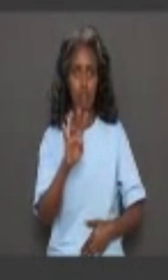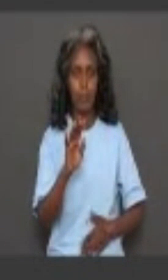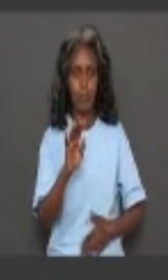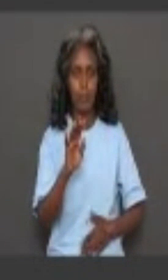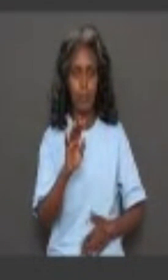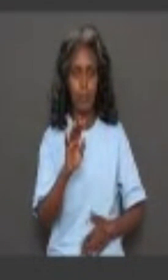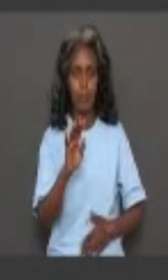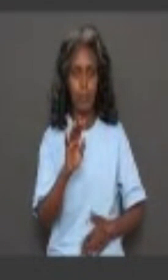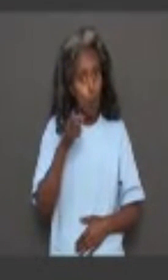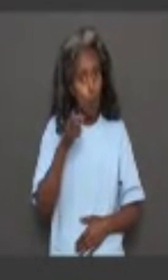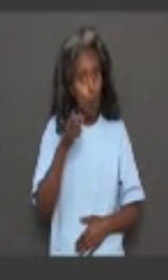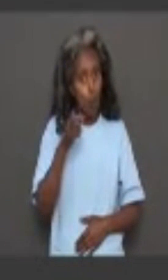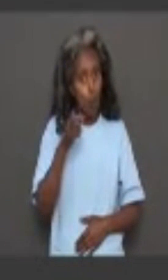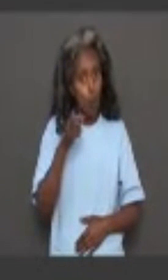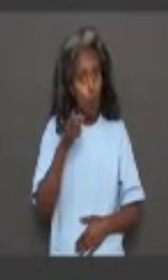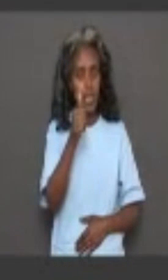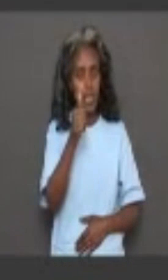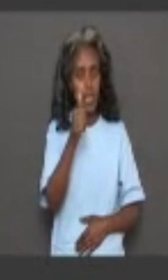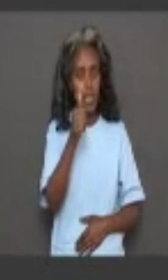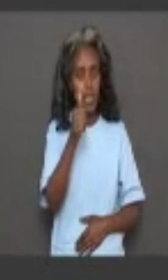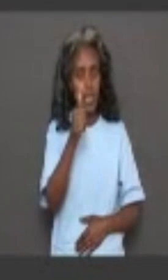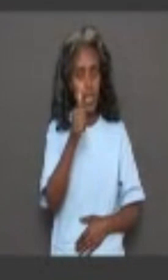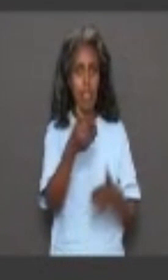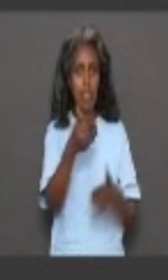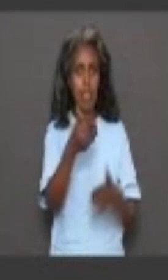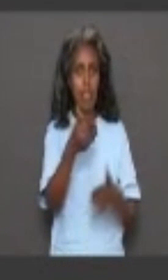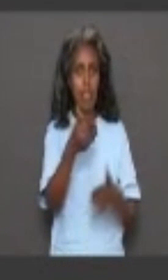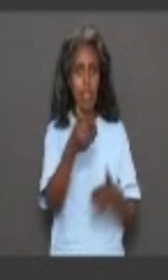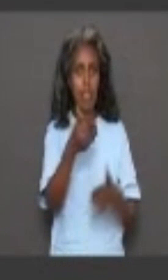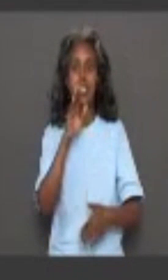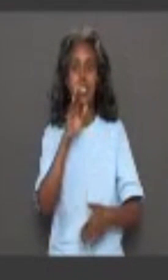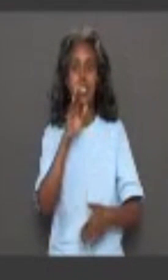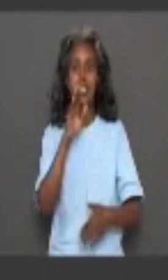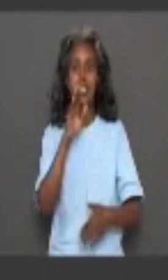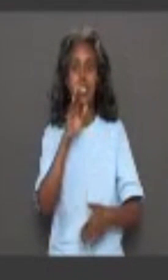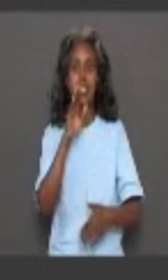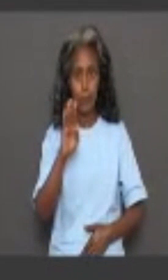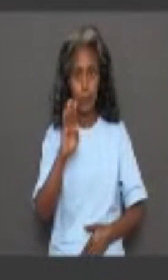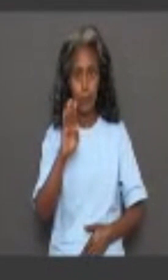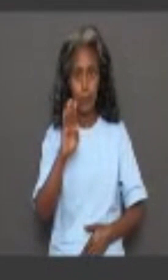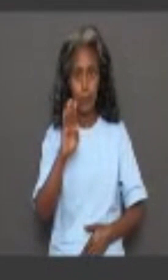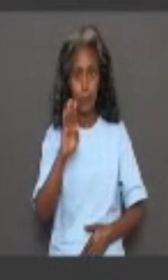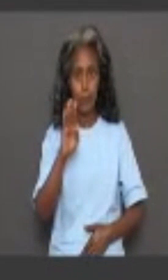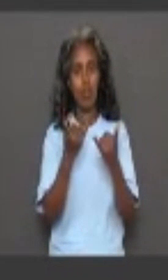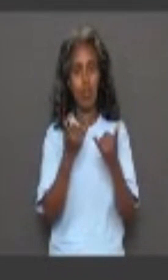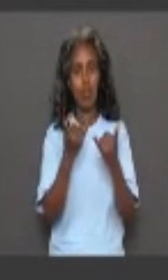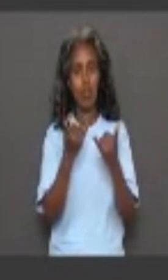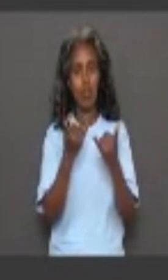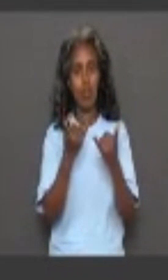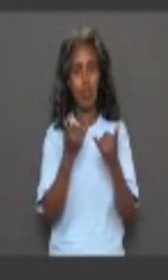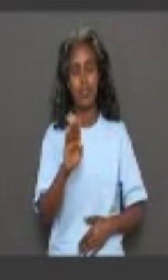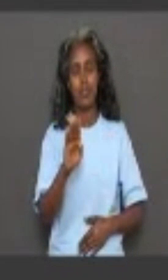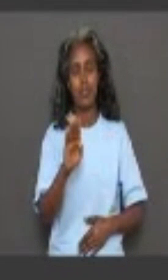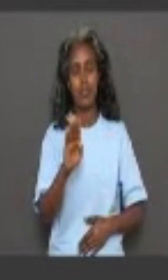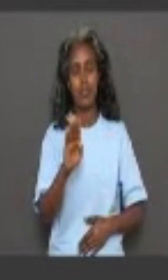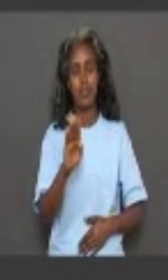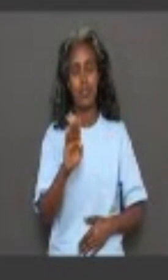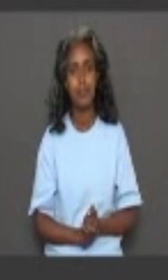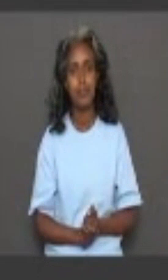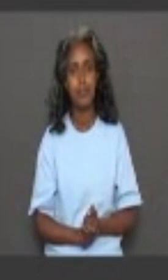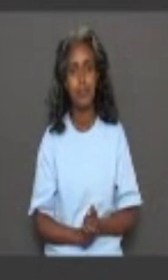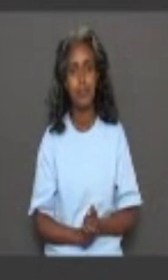4, or a minus 4b over b.